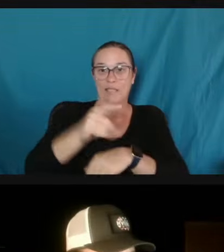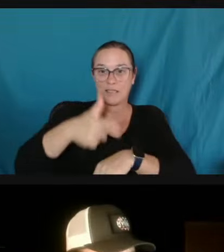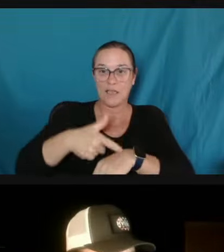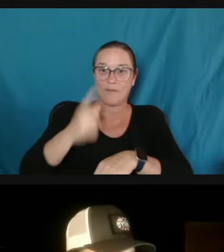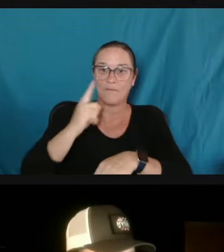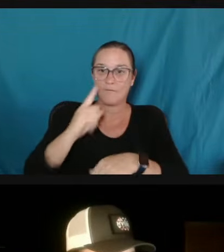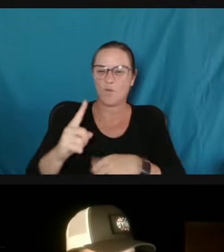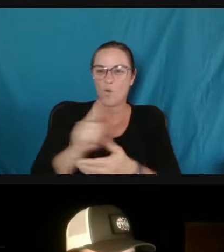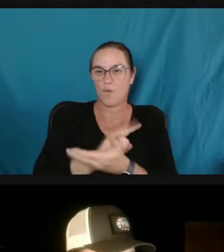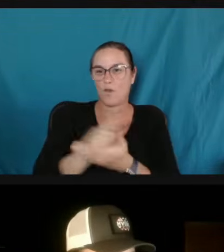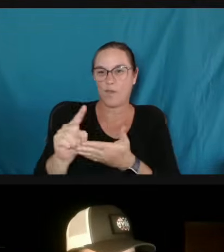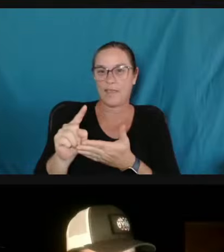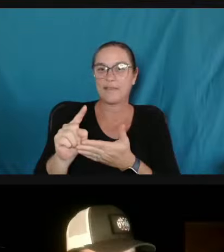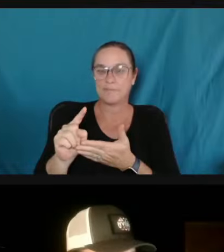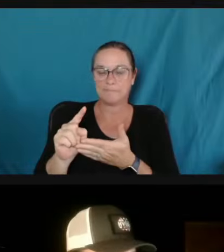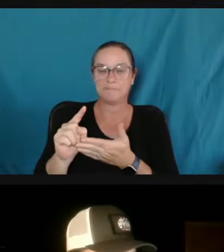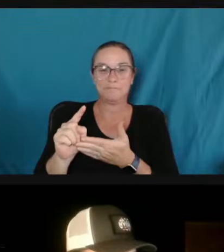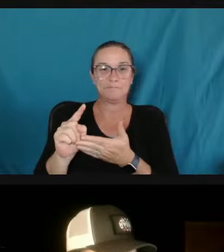last week or so.